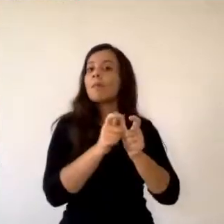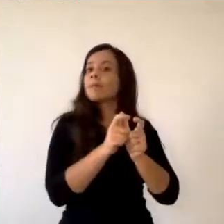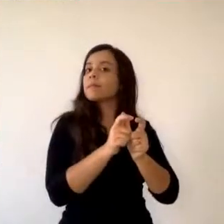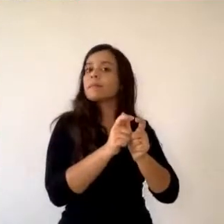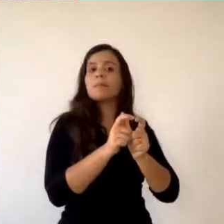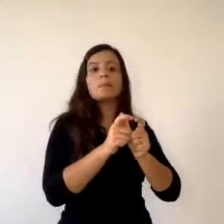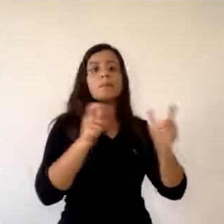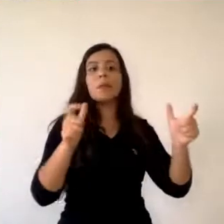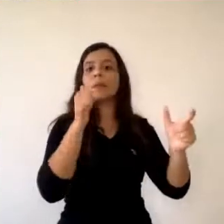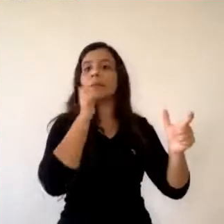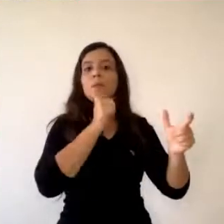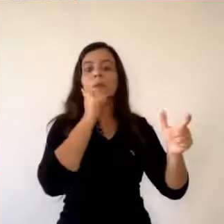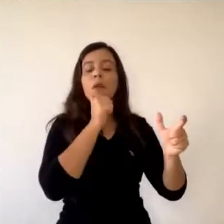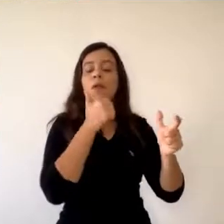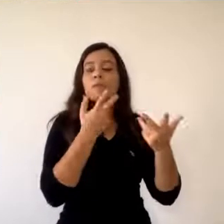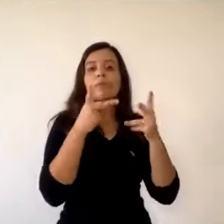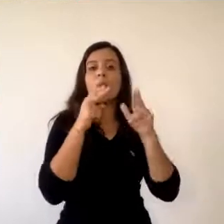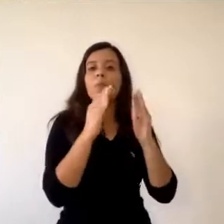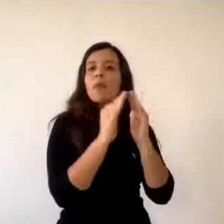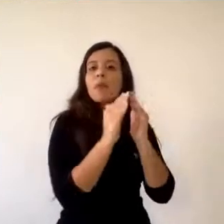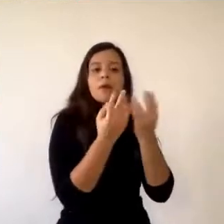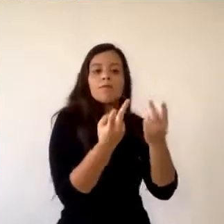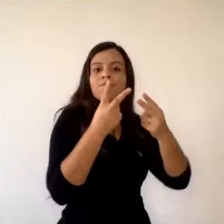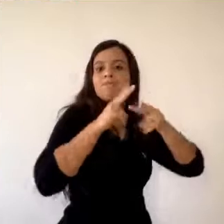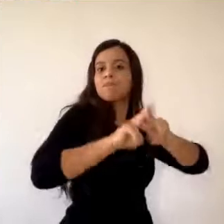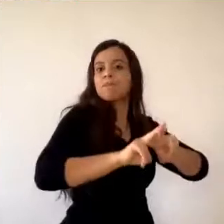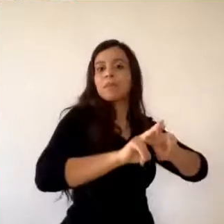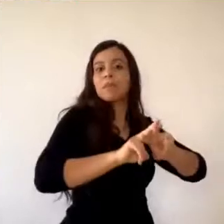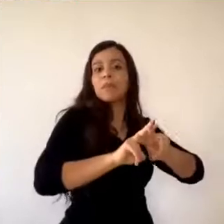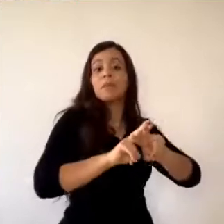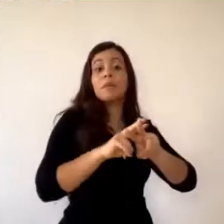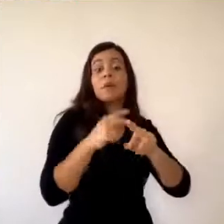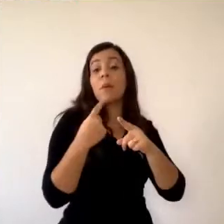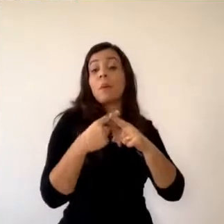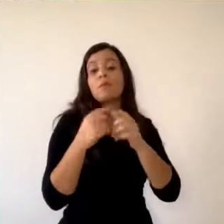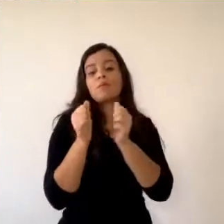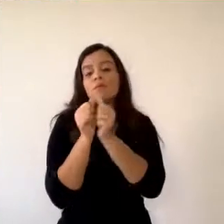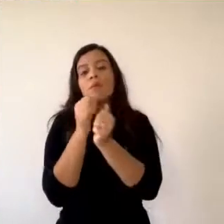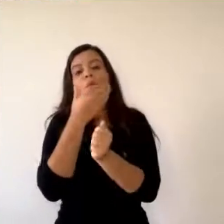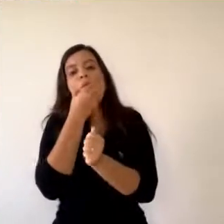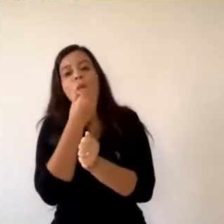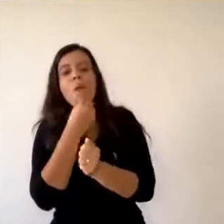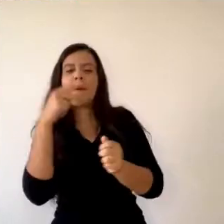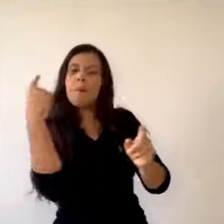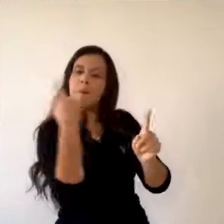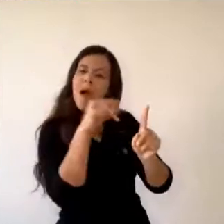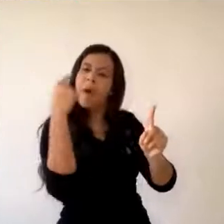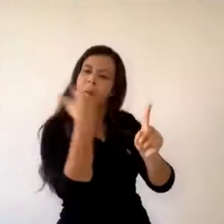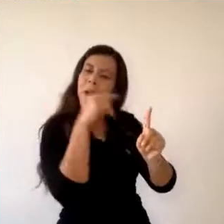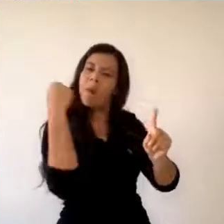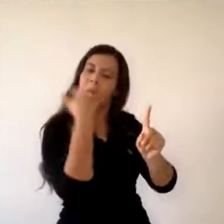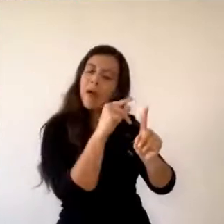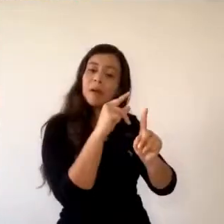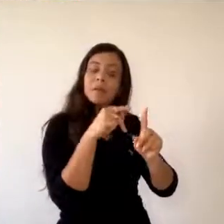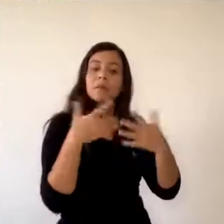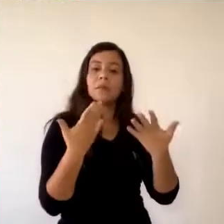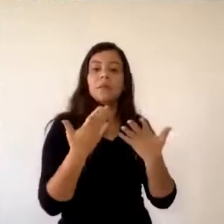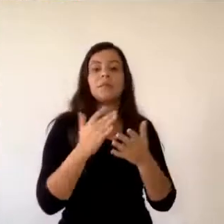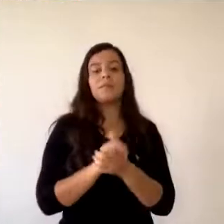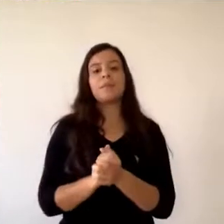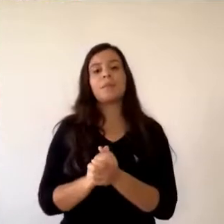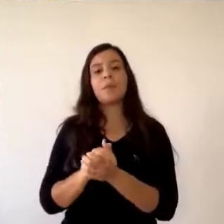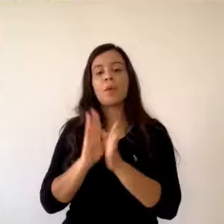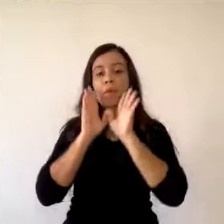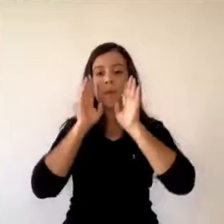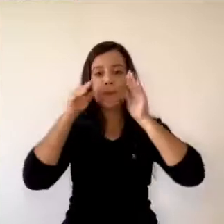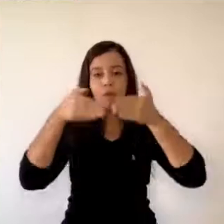intense, many of these women saw themselves, caught themselves working at home, stuck